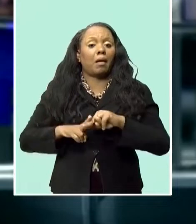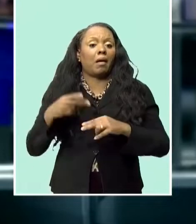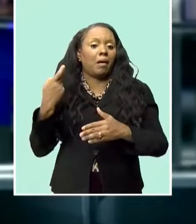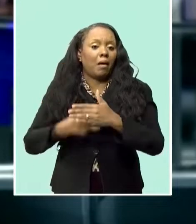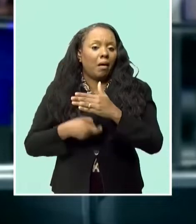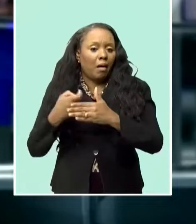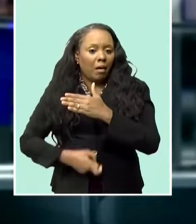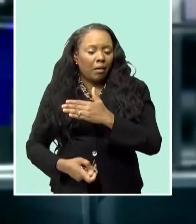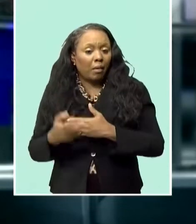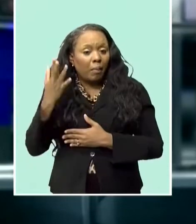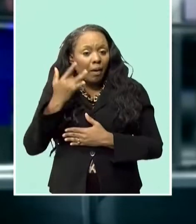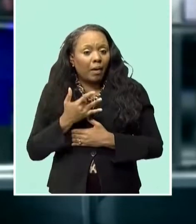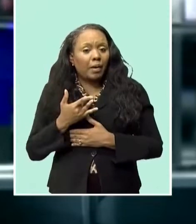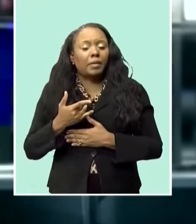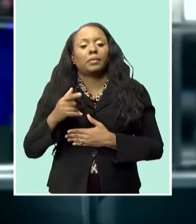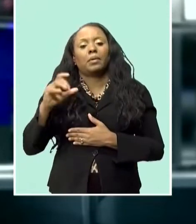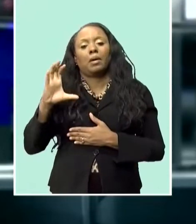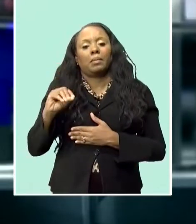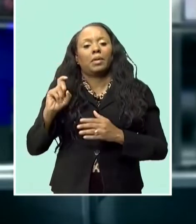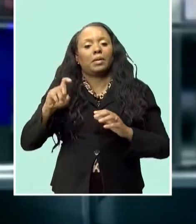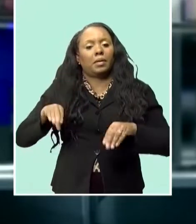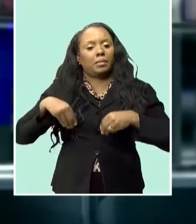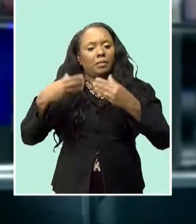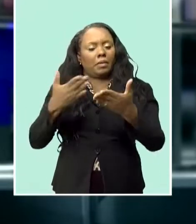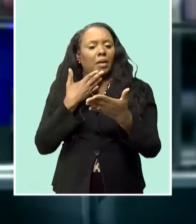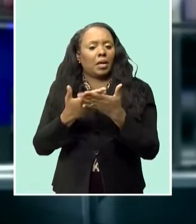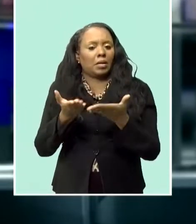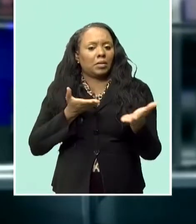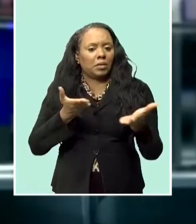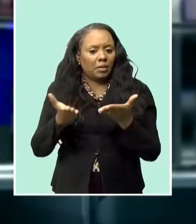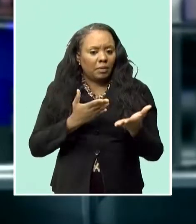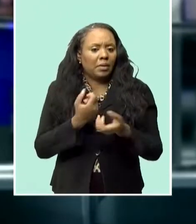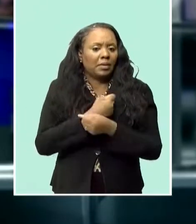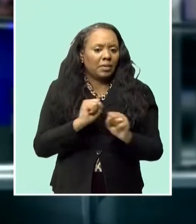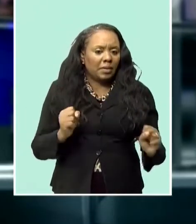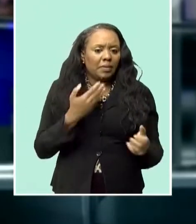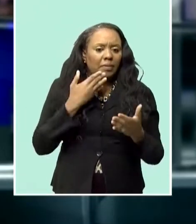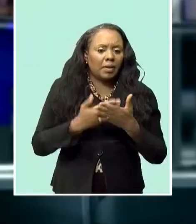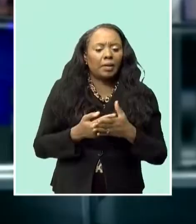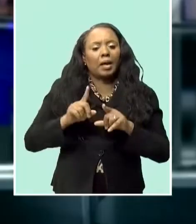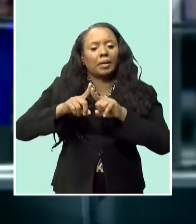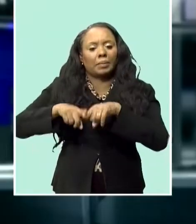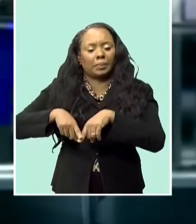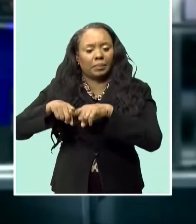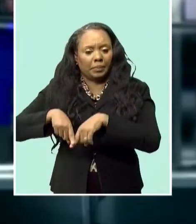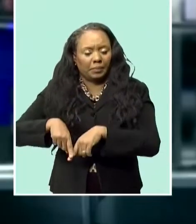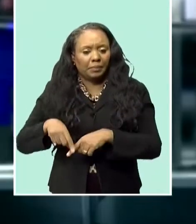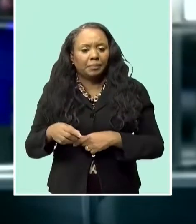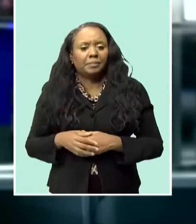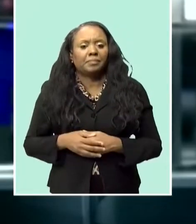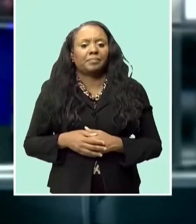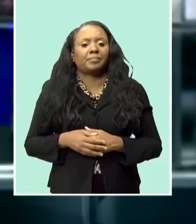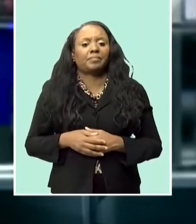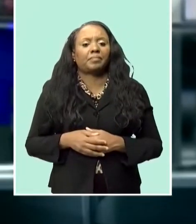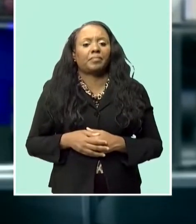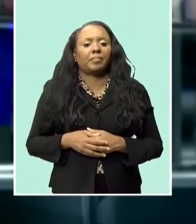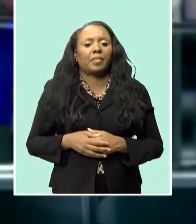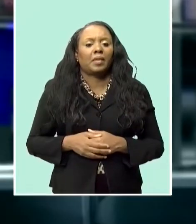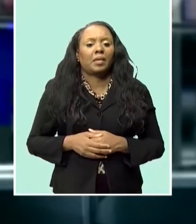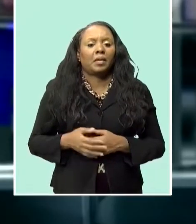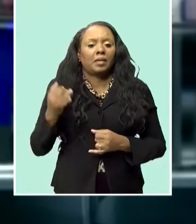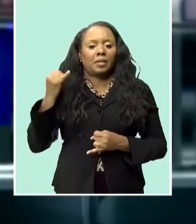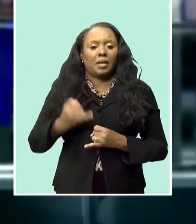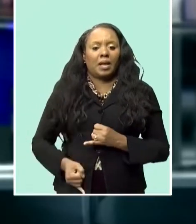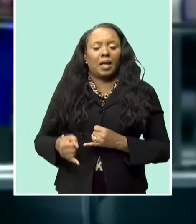expenses involved in supplying a service which is safe, adequate, reasonable and reliable. Mr. Allen said since